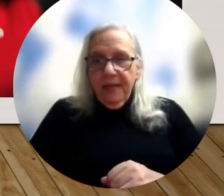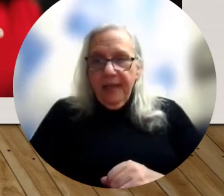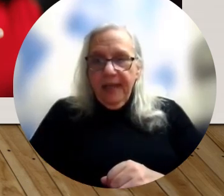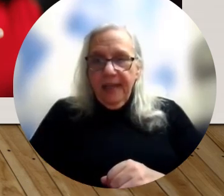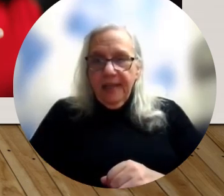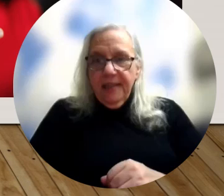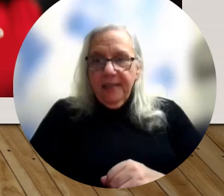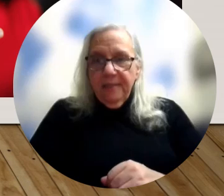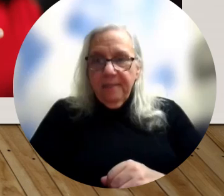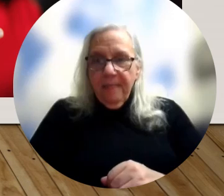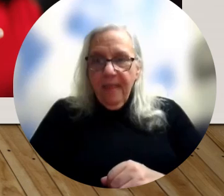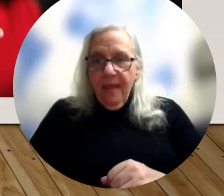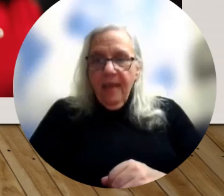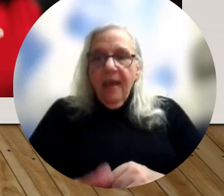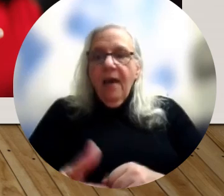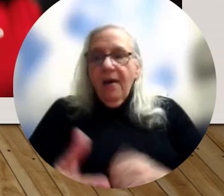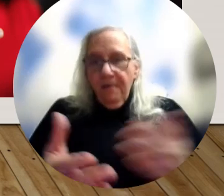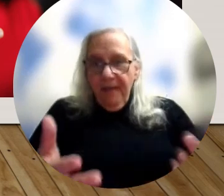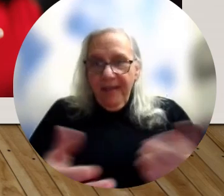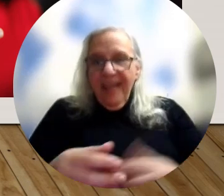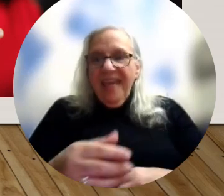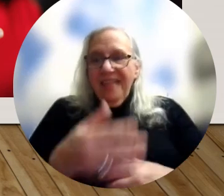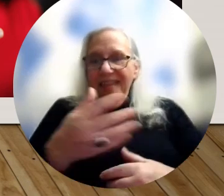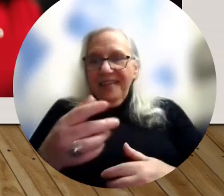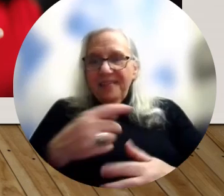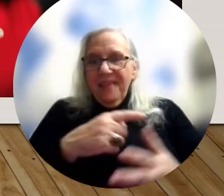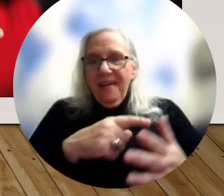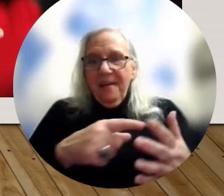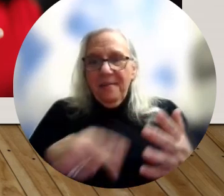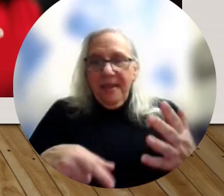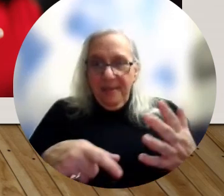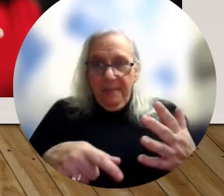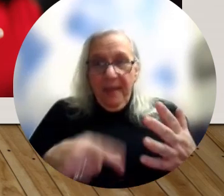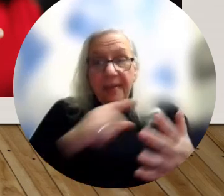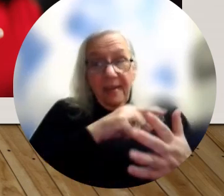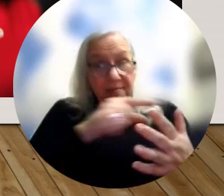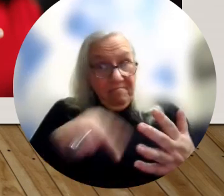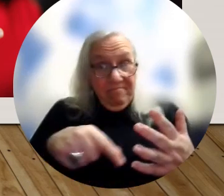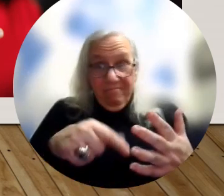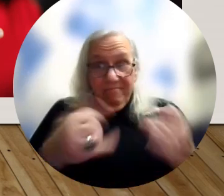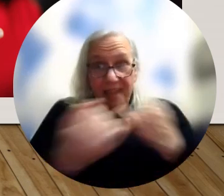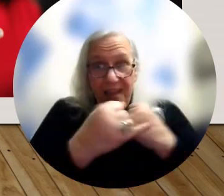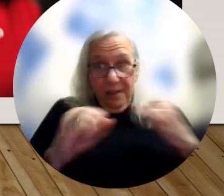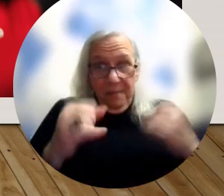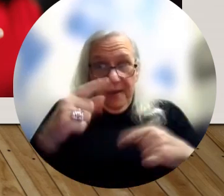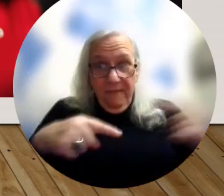one second. Right. These independent